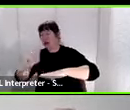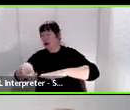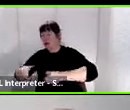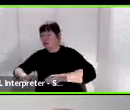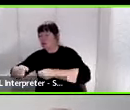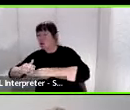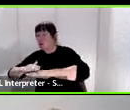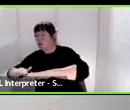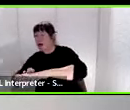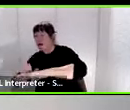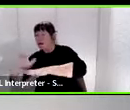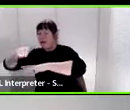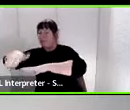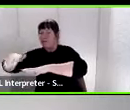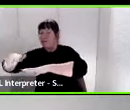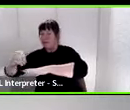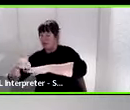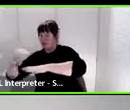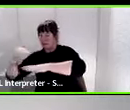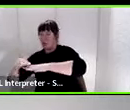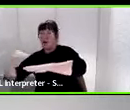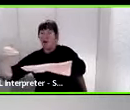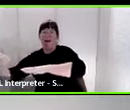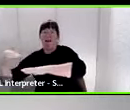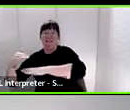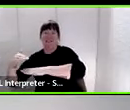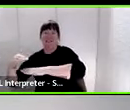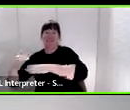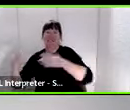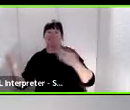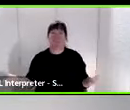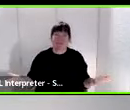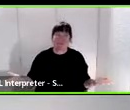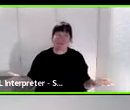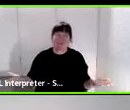that has happened in our community in Tauranga is that basically